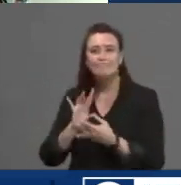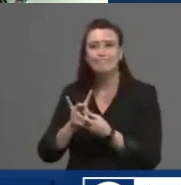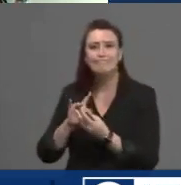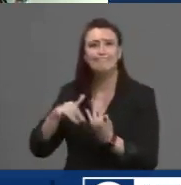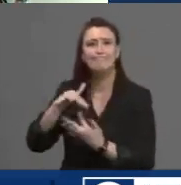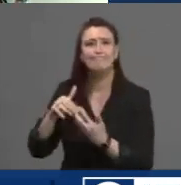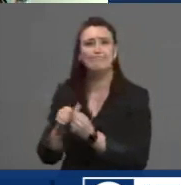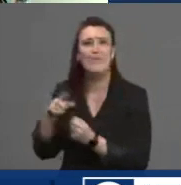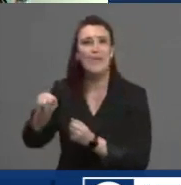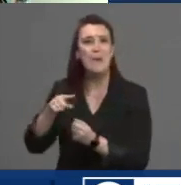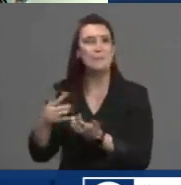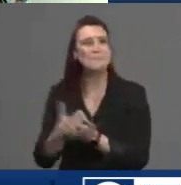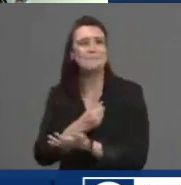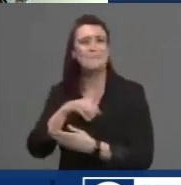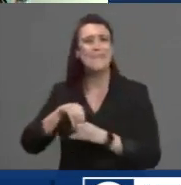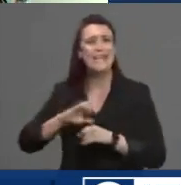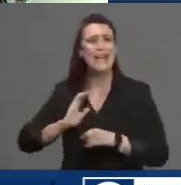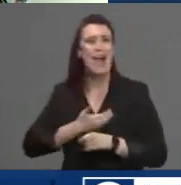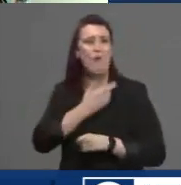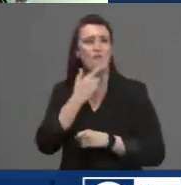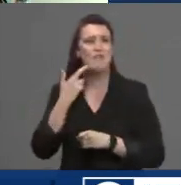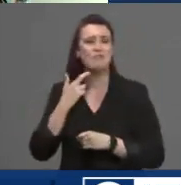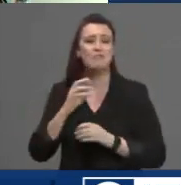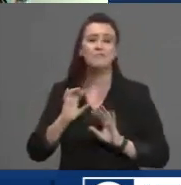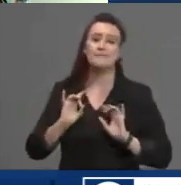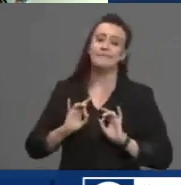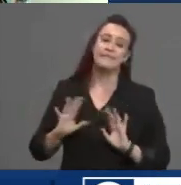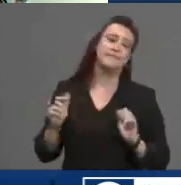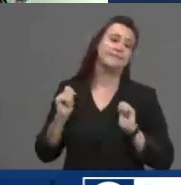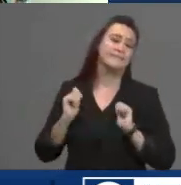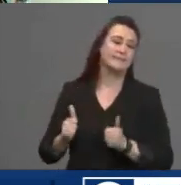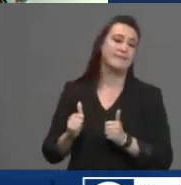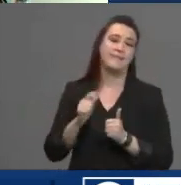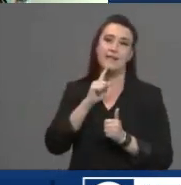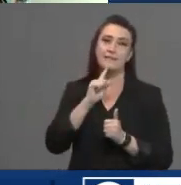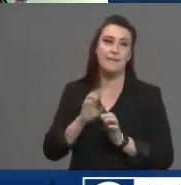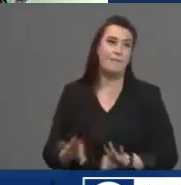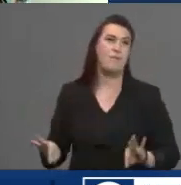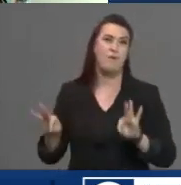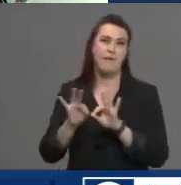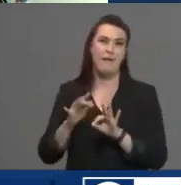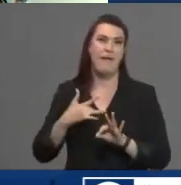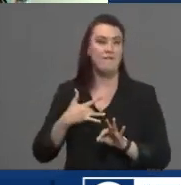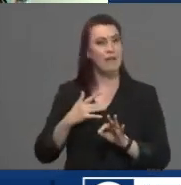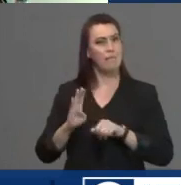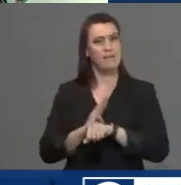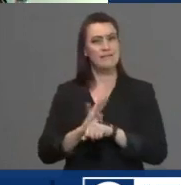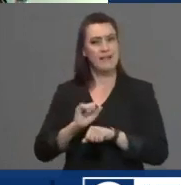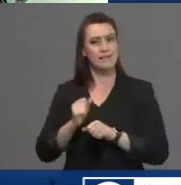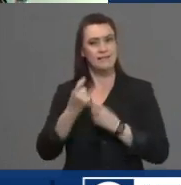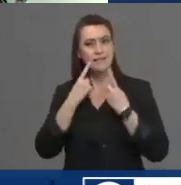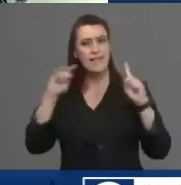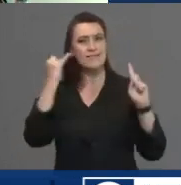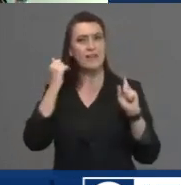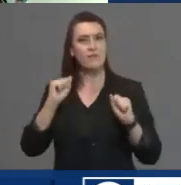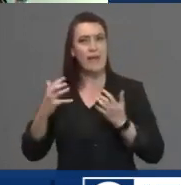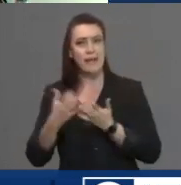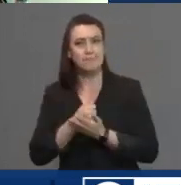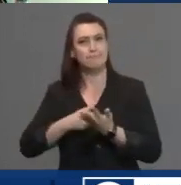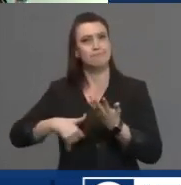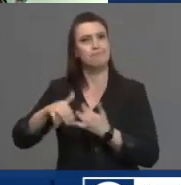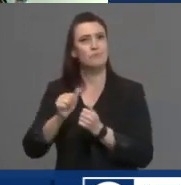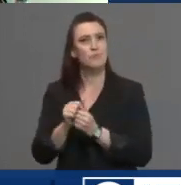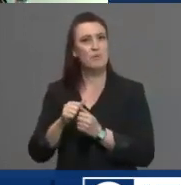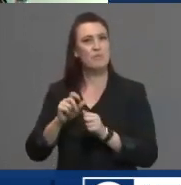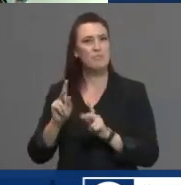that connection in-house is one of the more important parts that I think makes a business successful. So